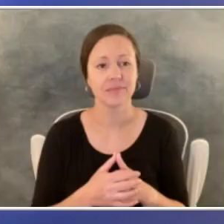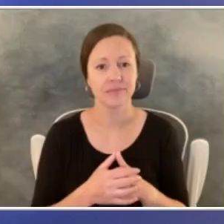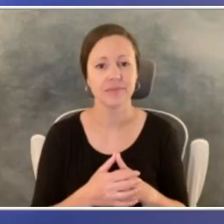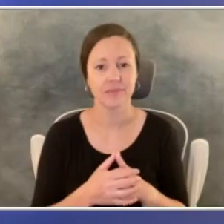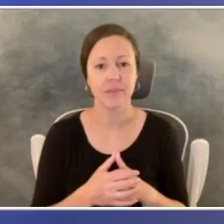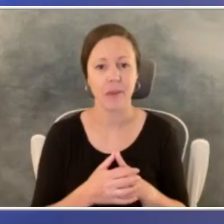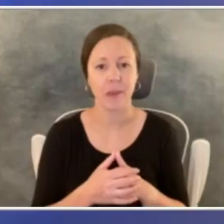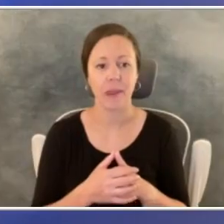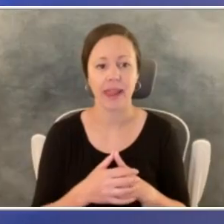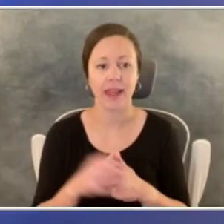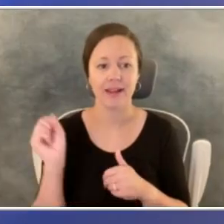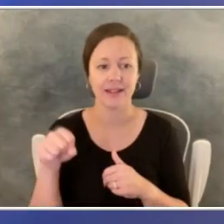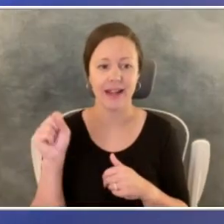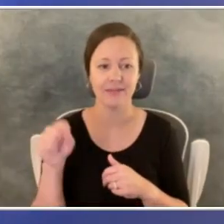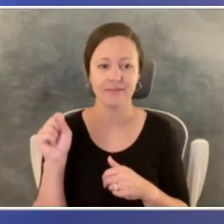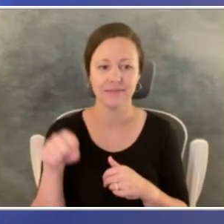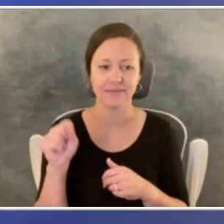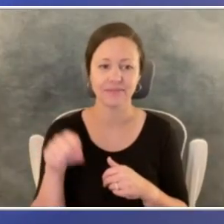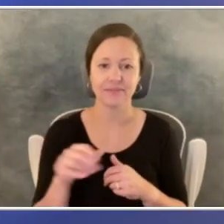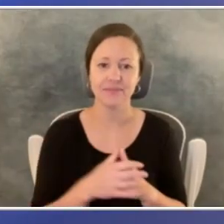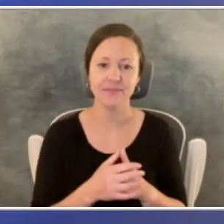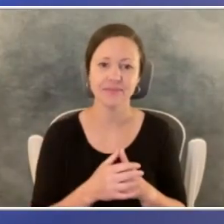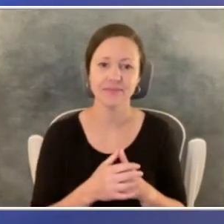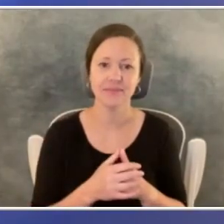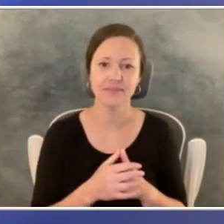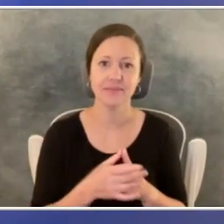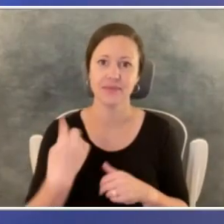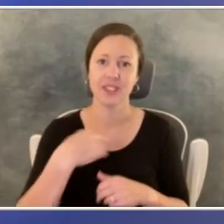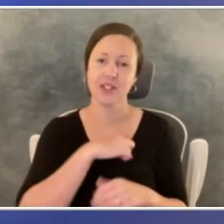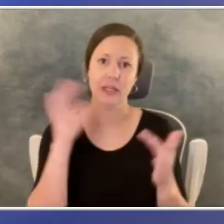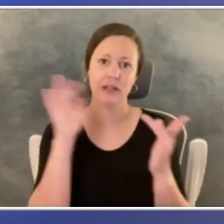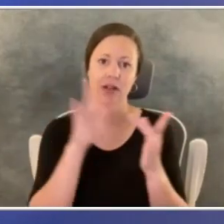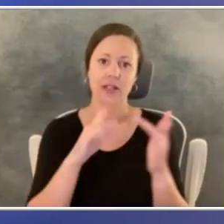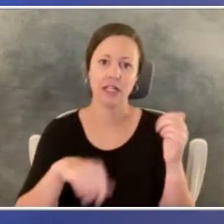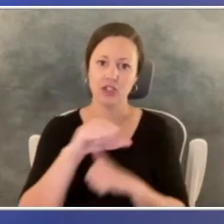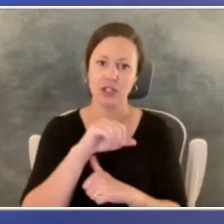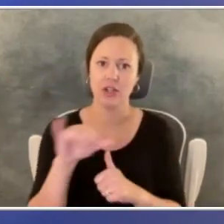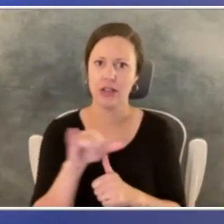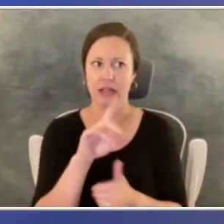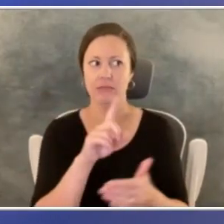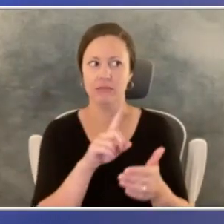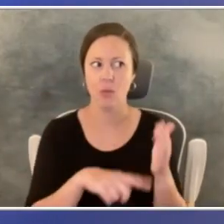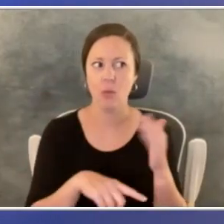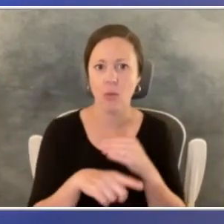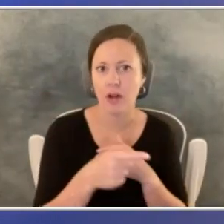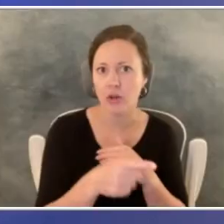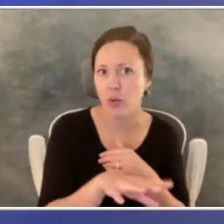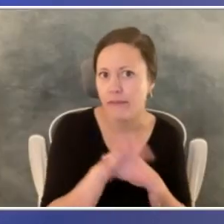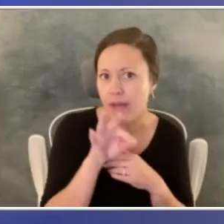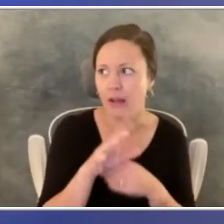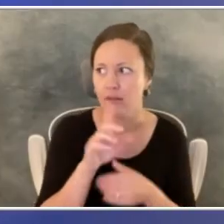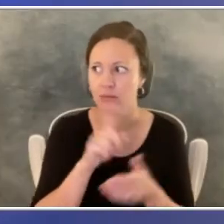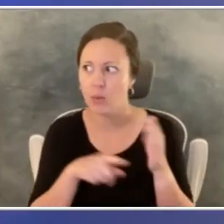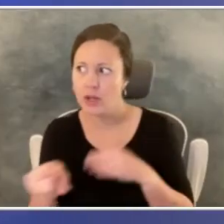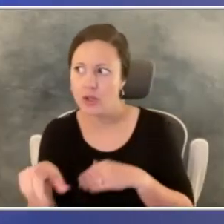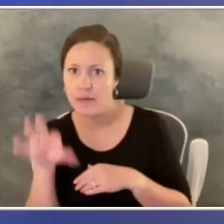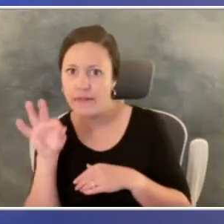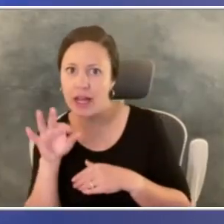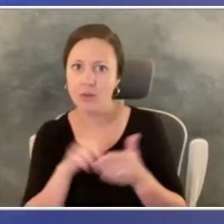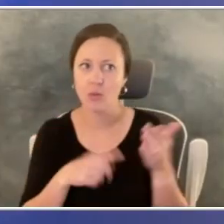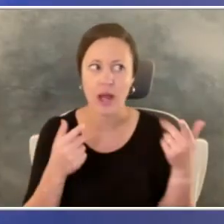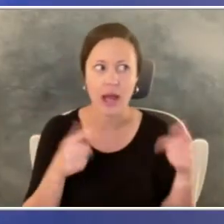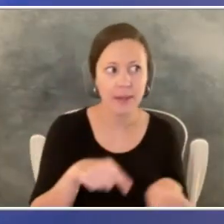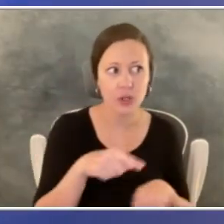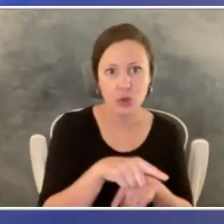initially, we contacted each other. It's like, well, what are you going through? What did you find? And what happened to you? And how did it go for you?